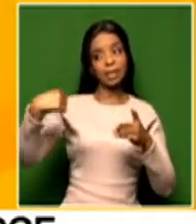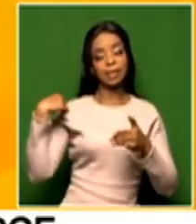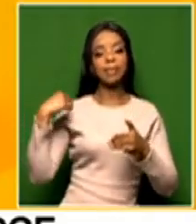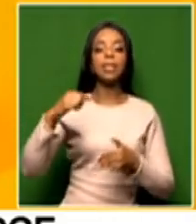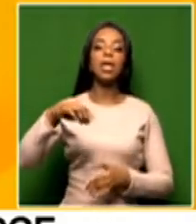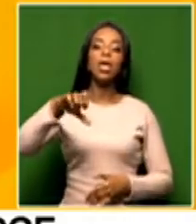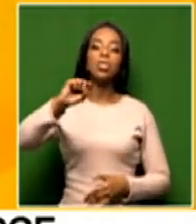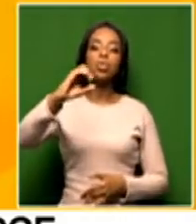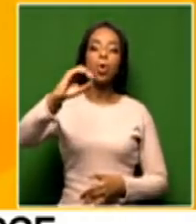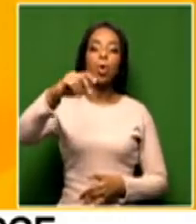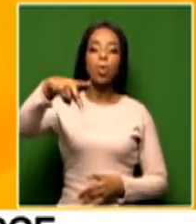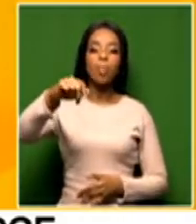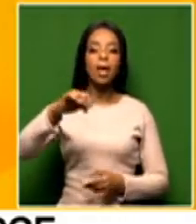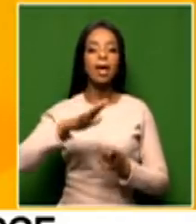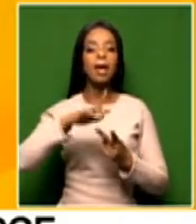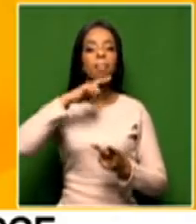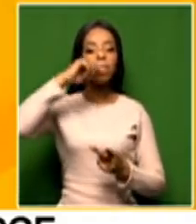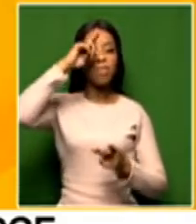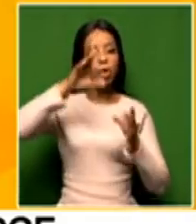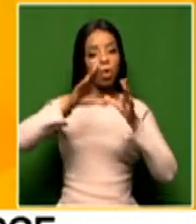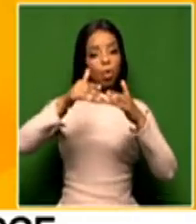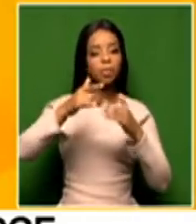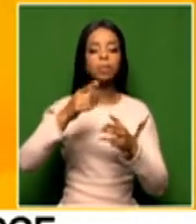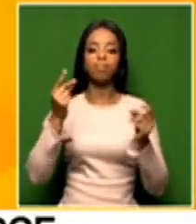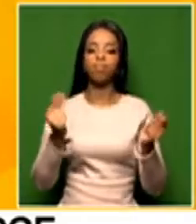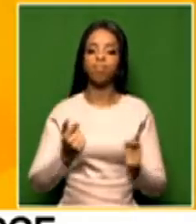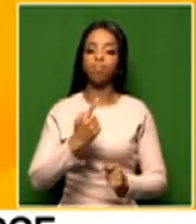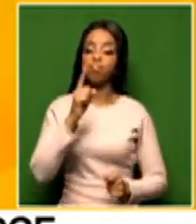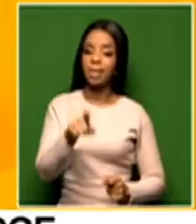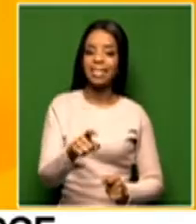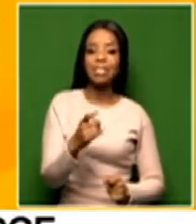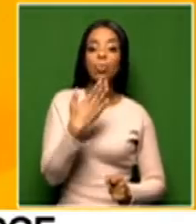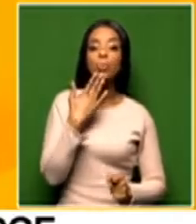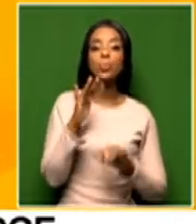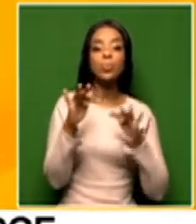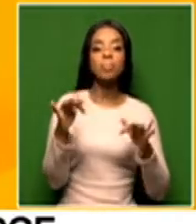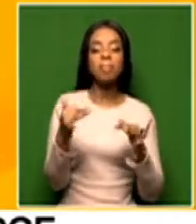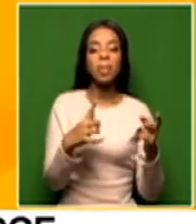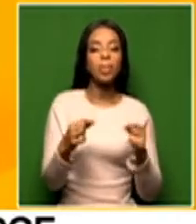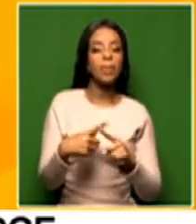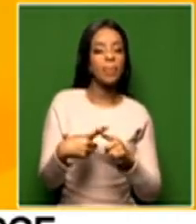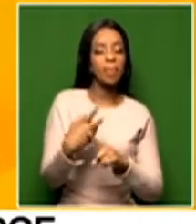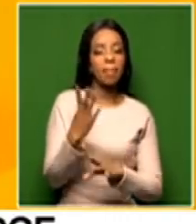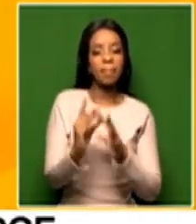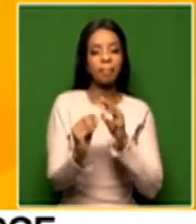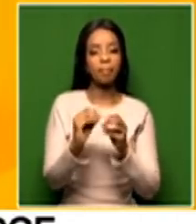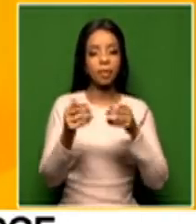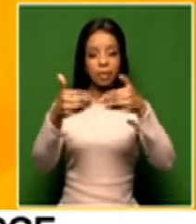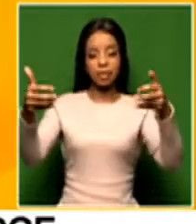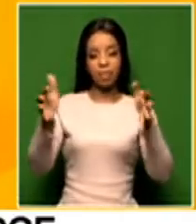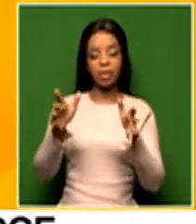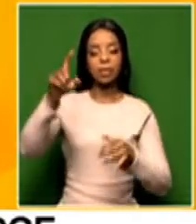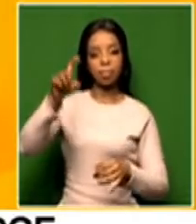Portfolio Committee have called for urgent action to be taken against those implicated in transgression in the construction of the fence.